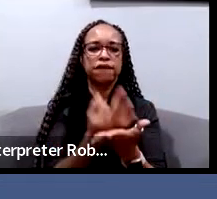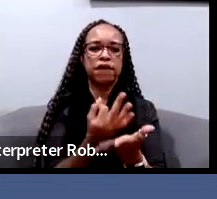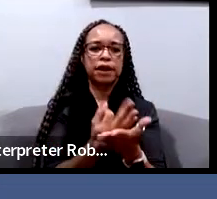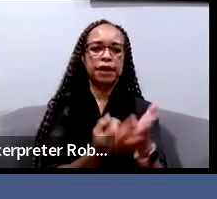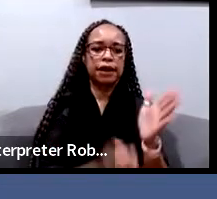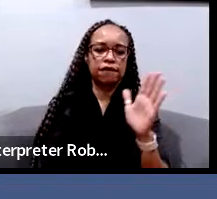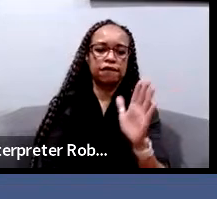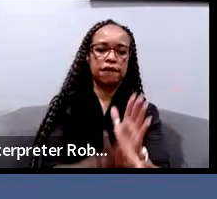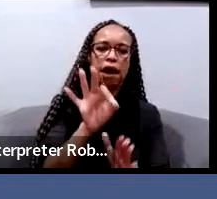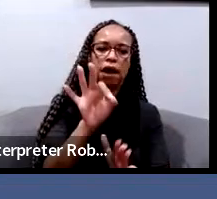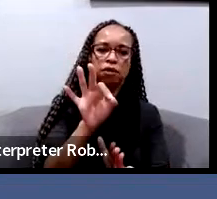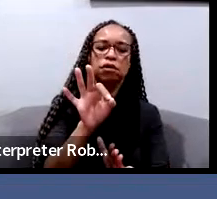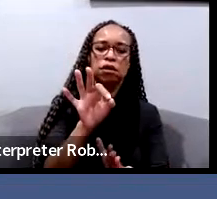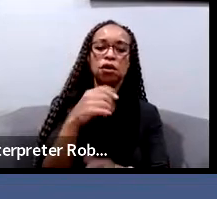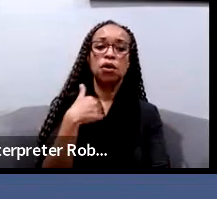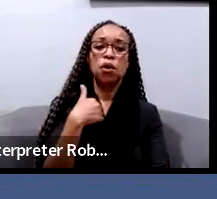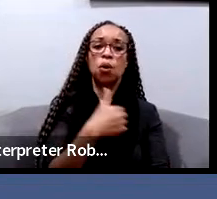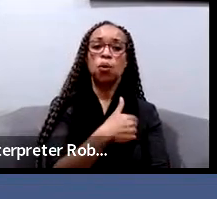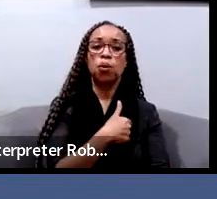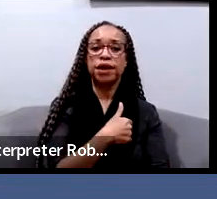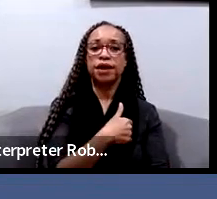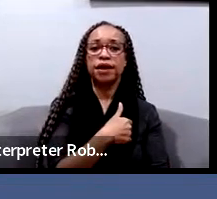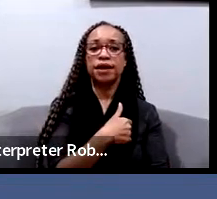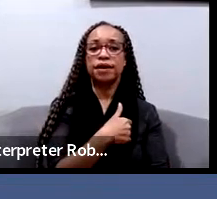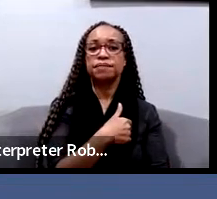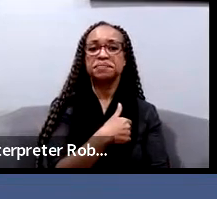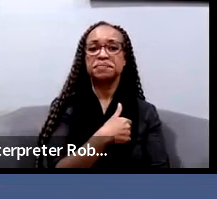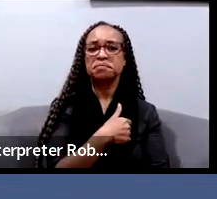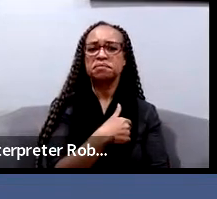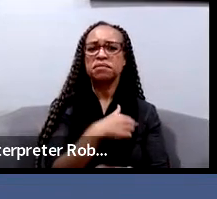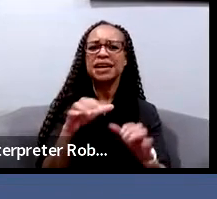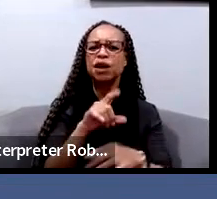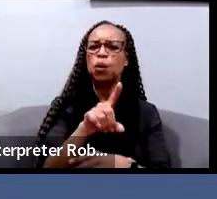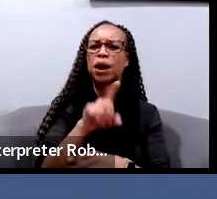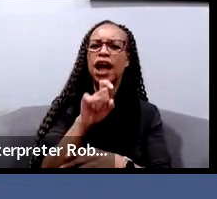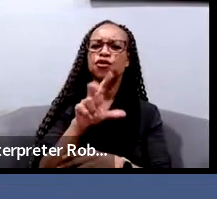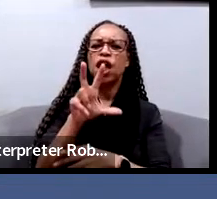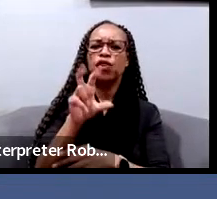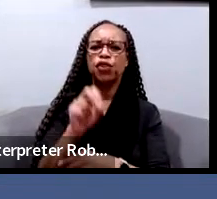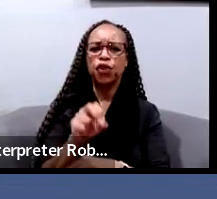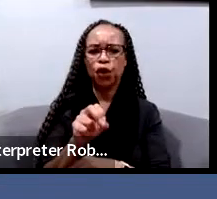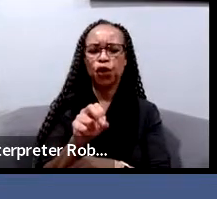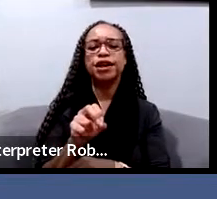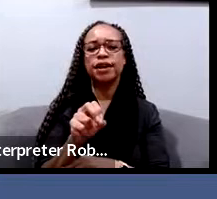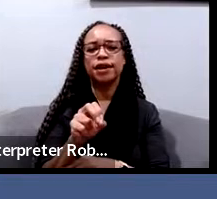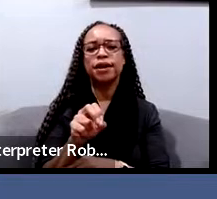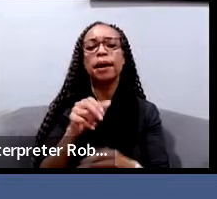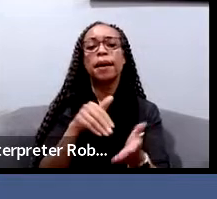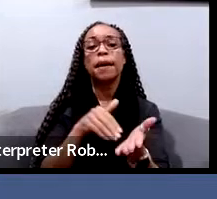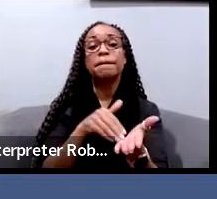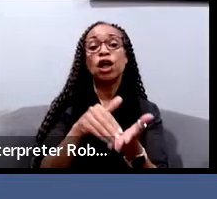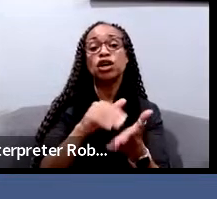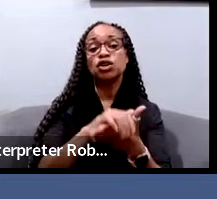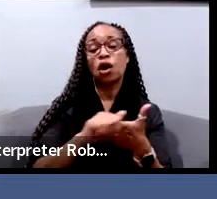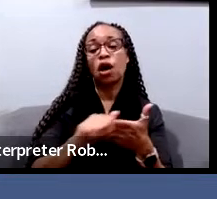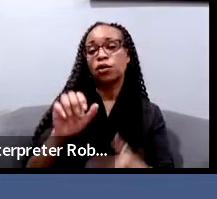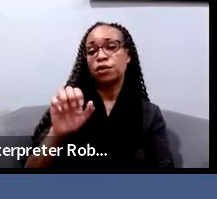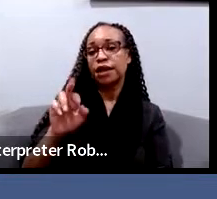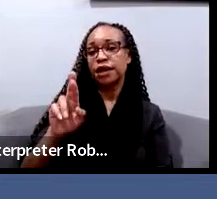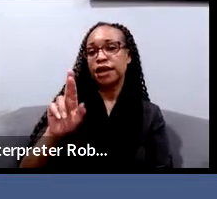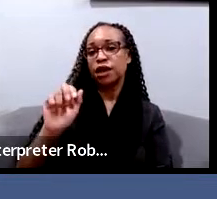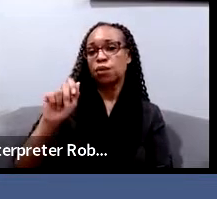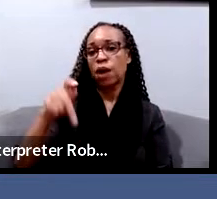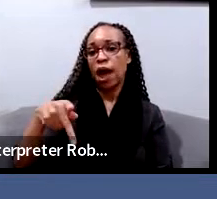found. We were able to push out about $130 million in ERAP over the course of the